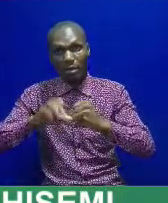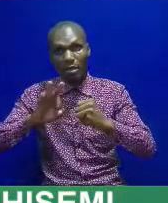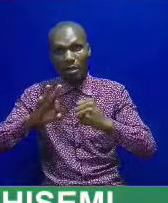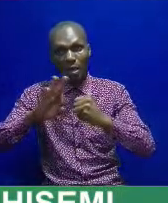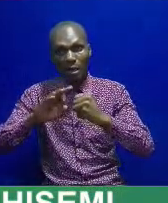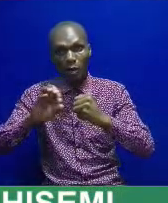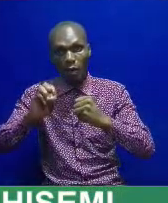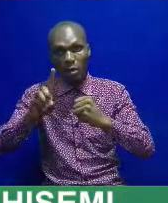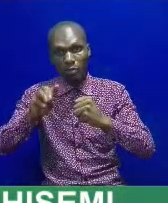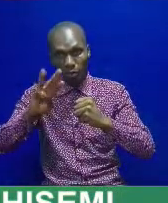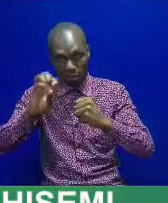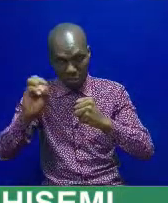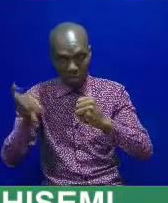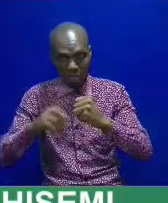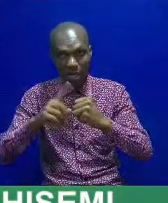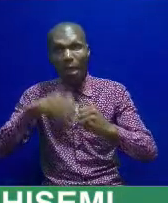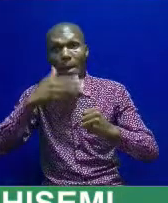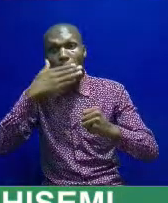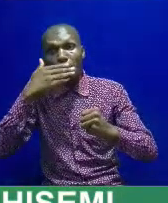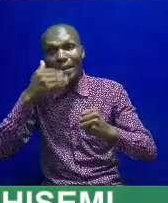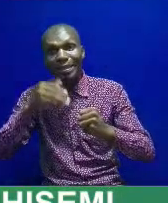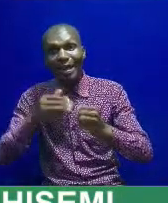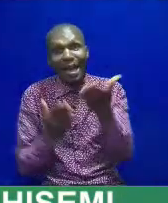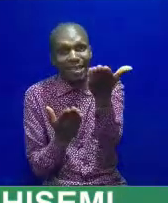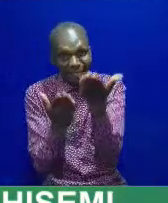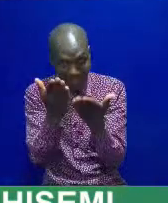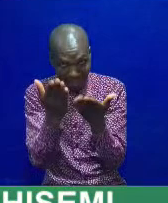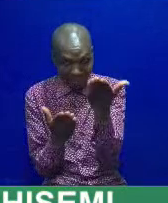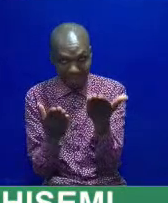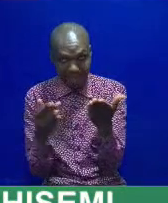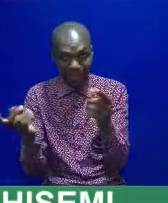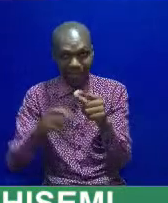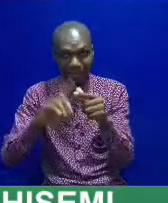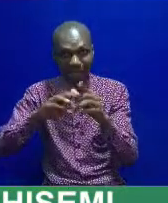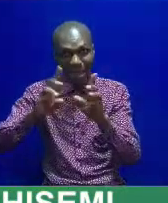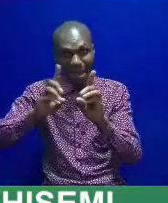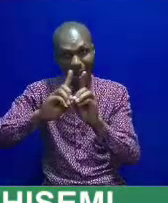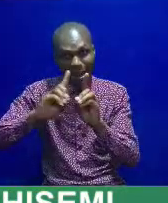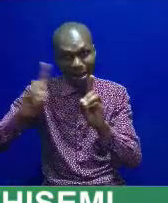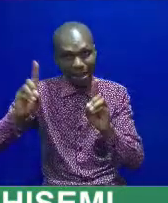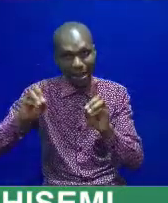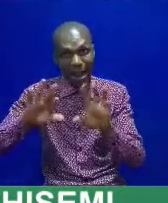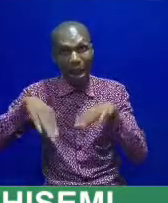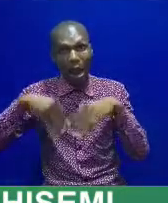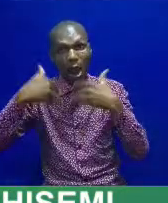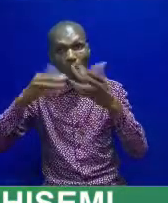0727-239-140 for better guidance and directions how